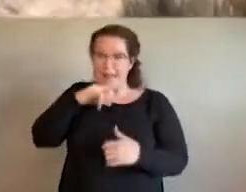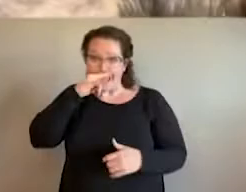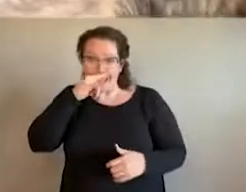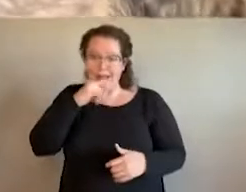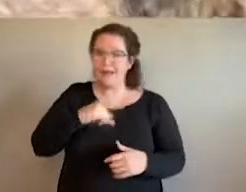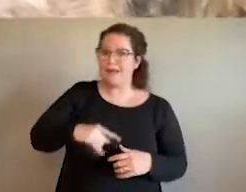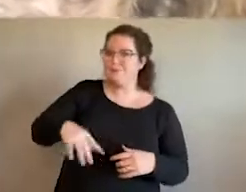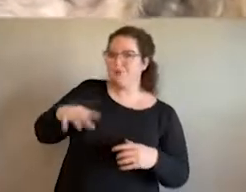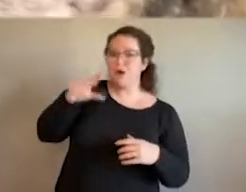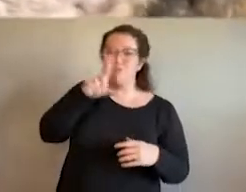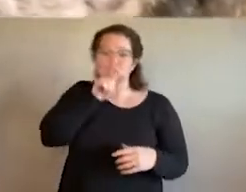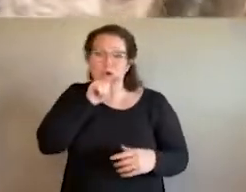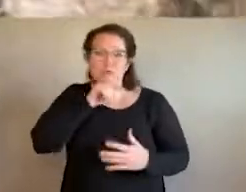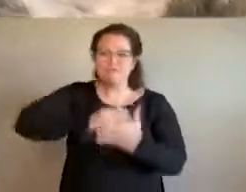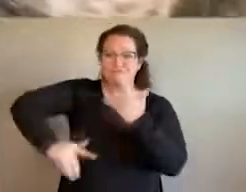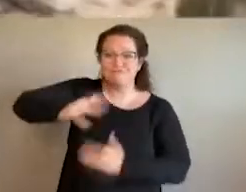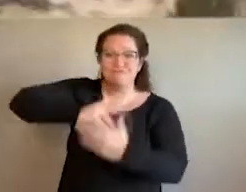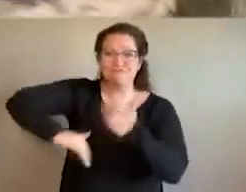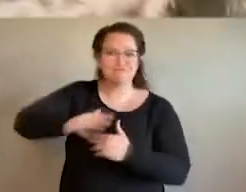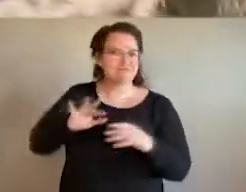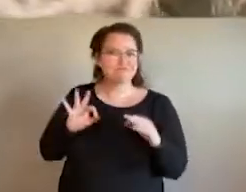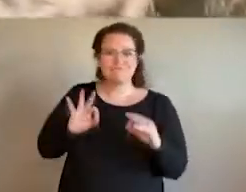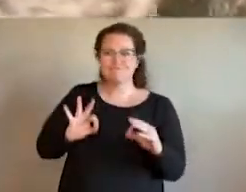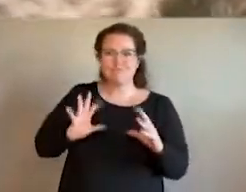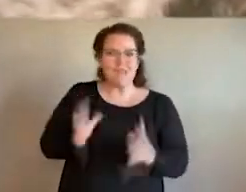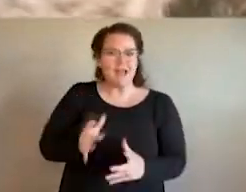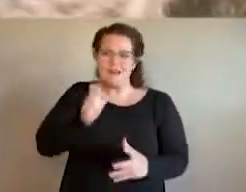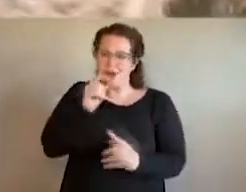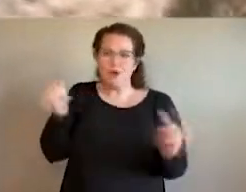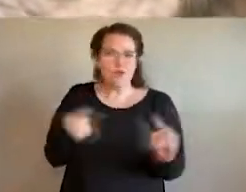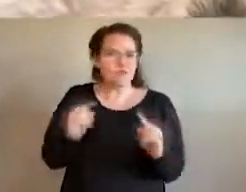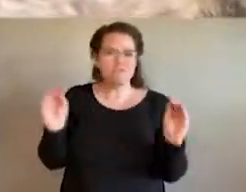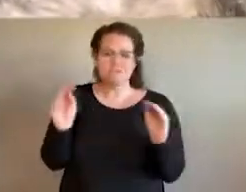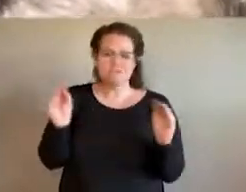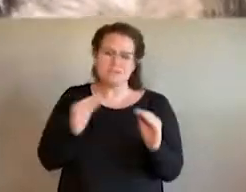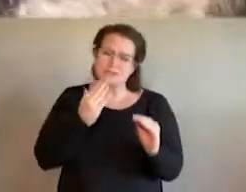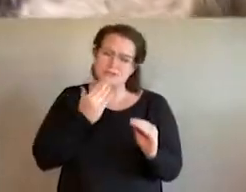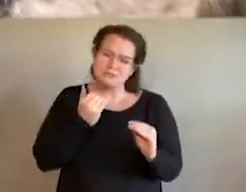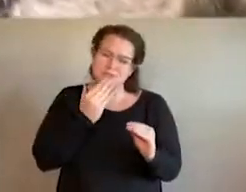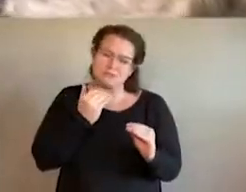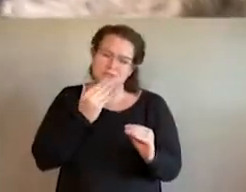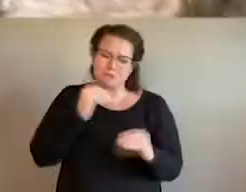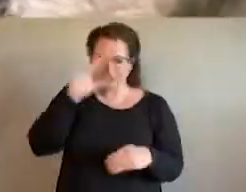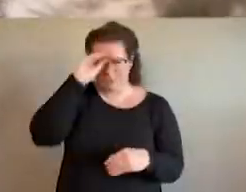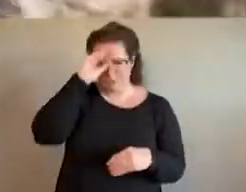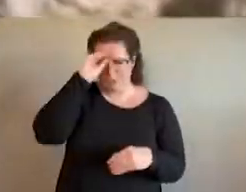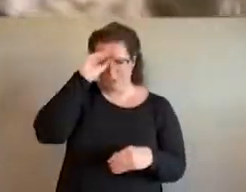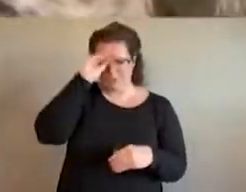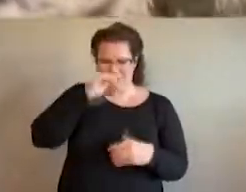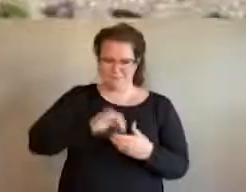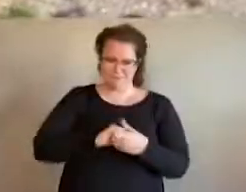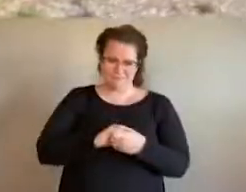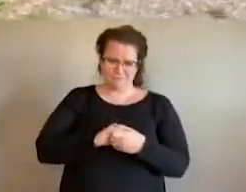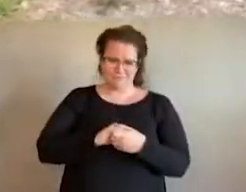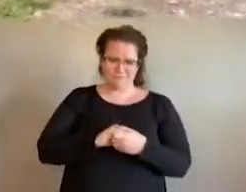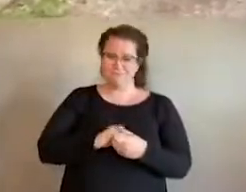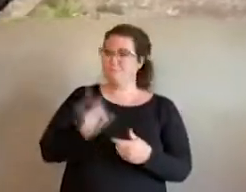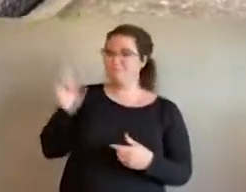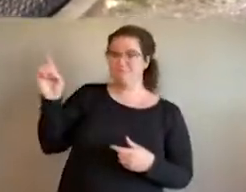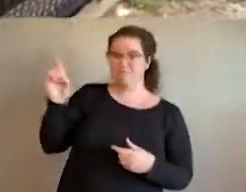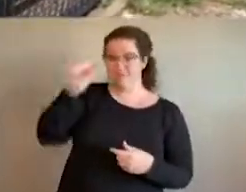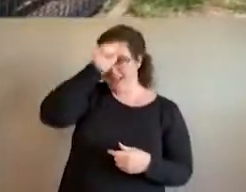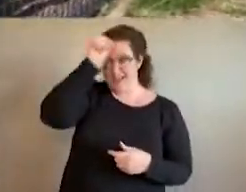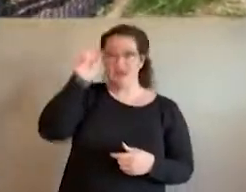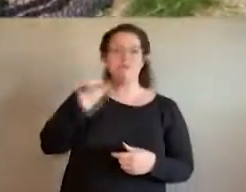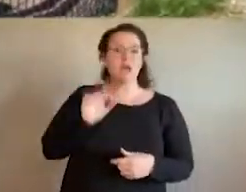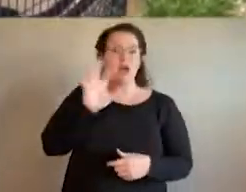running around. We never had a single issue with him hurting anybody because he's such a sweet boy. These are our African